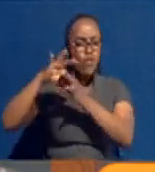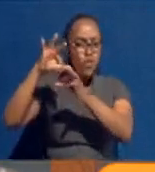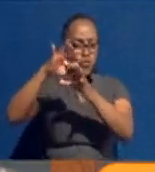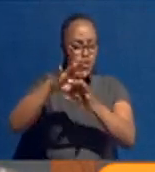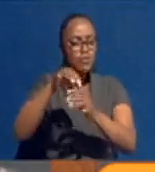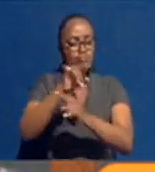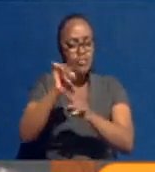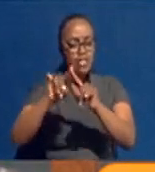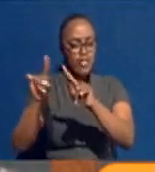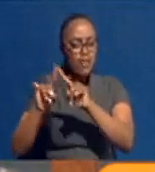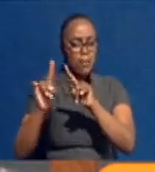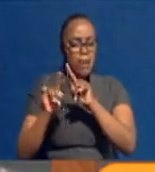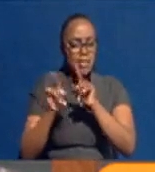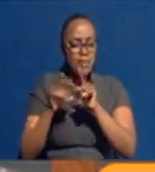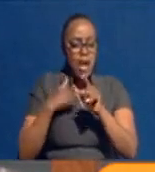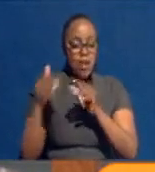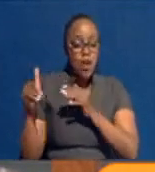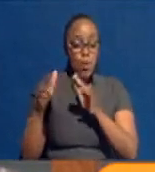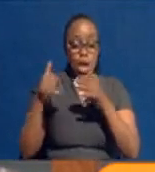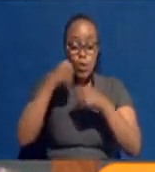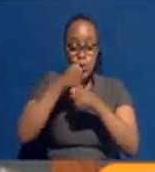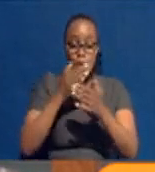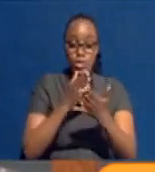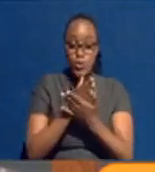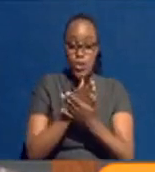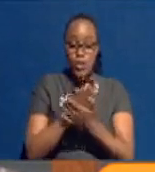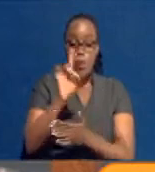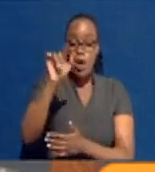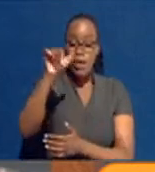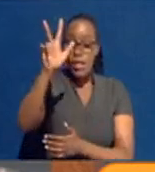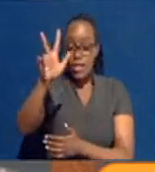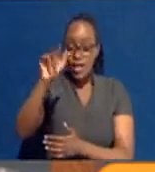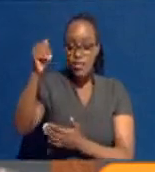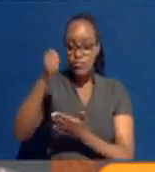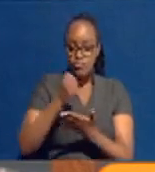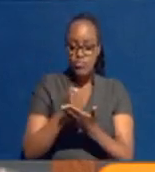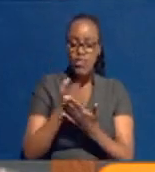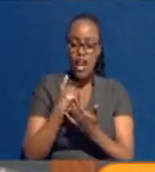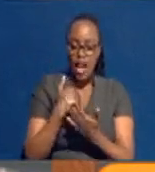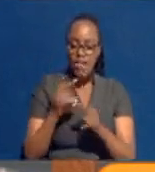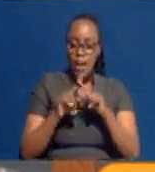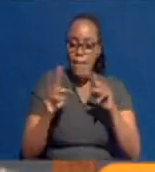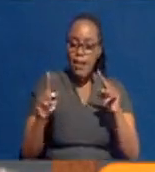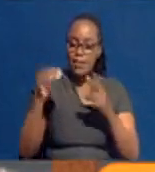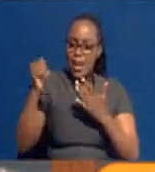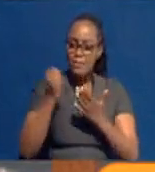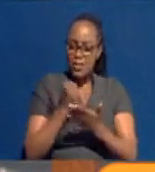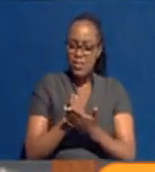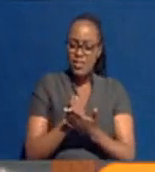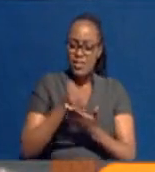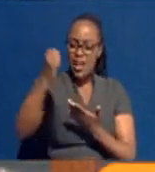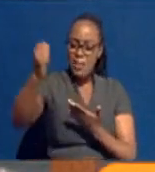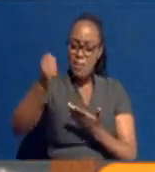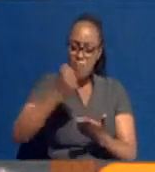might not have a formula to ensure that the one third is met because it's election. But on